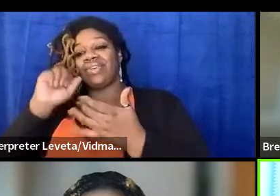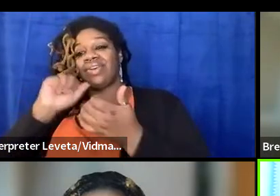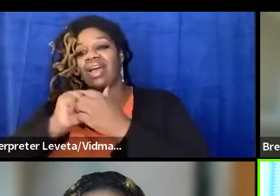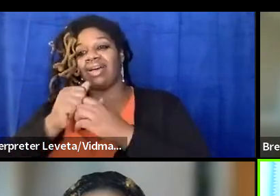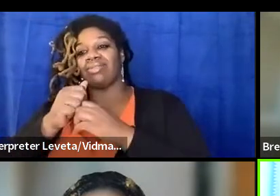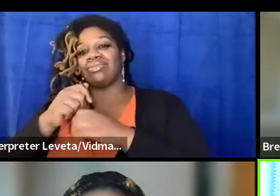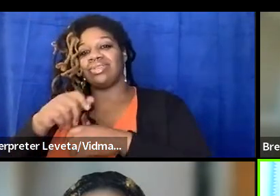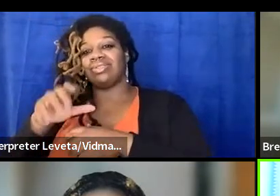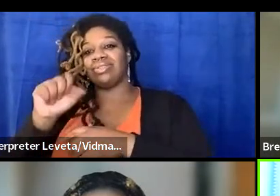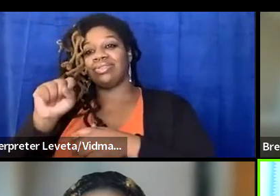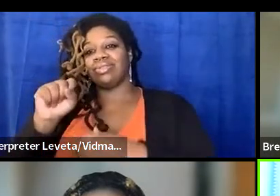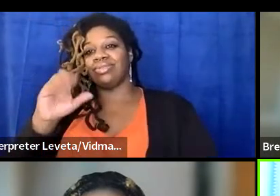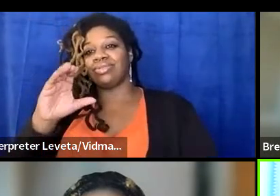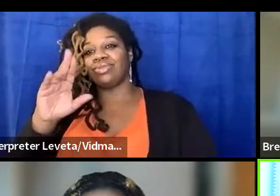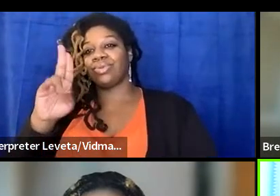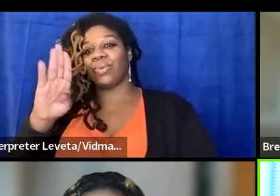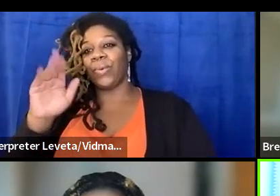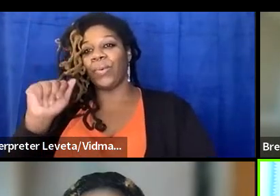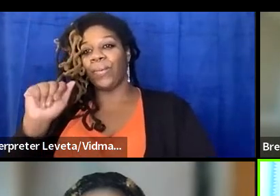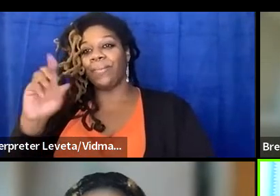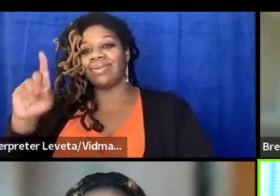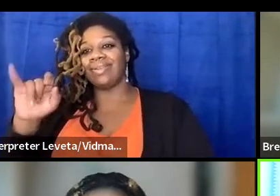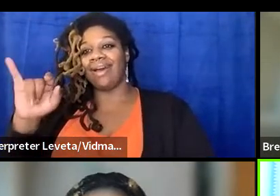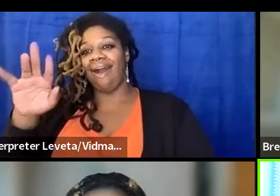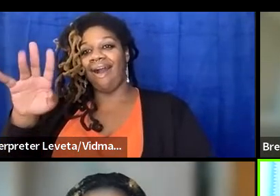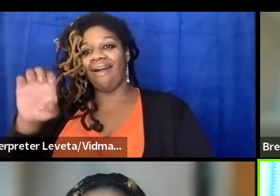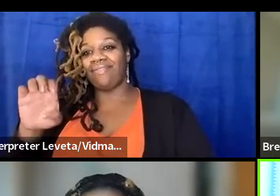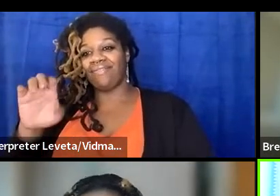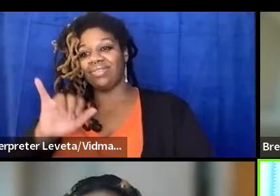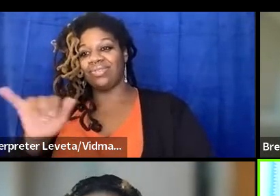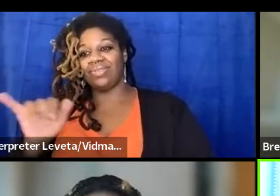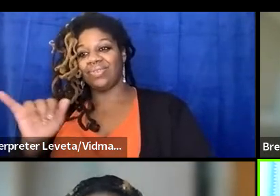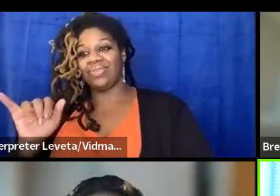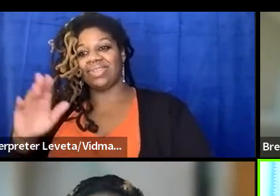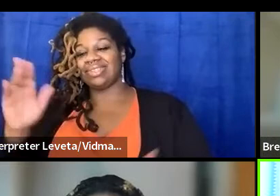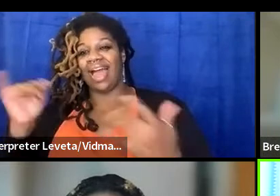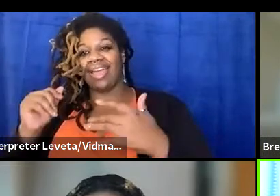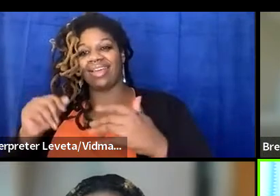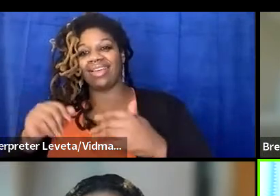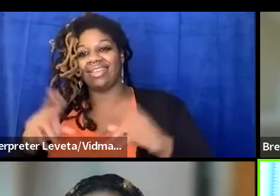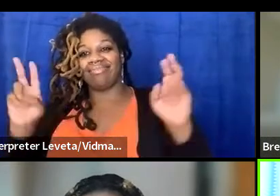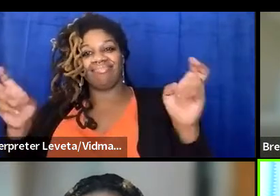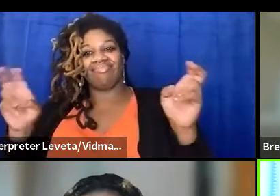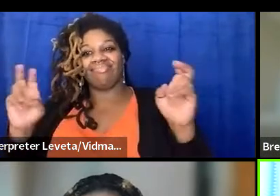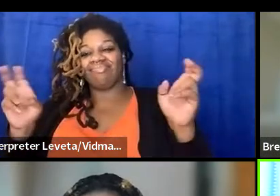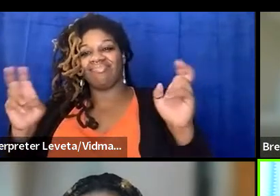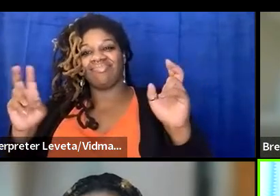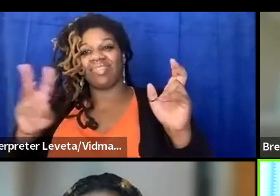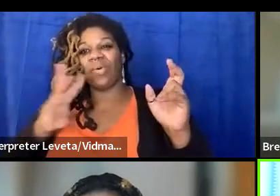that, the underworld just opened up after learning to scuba dive.